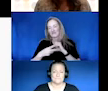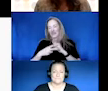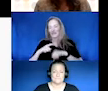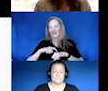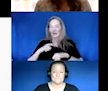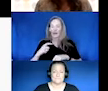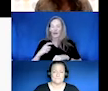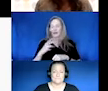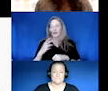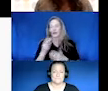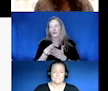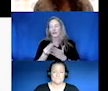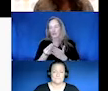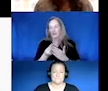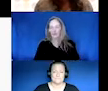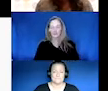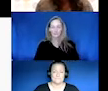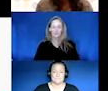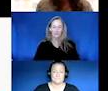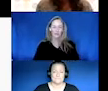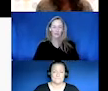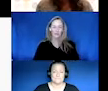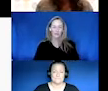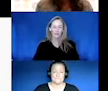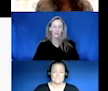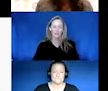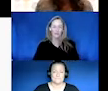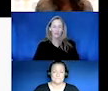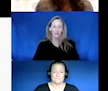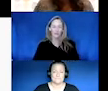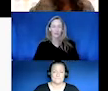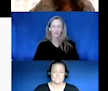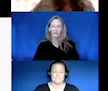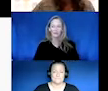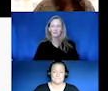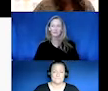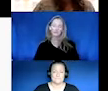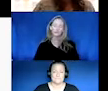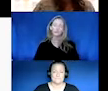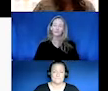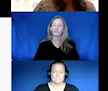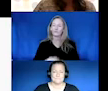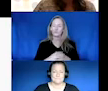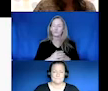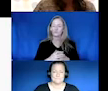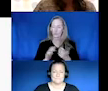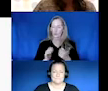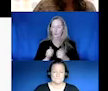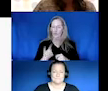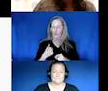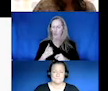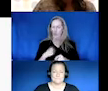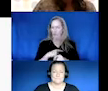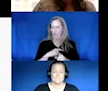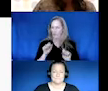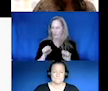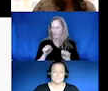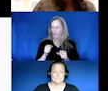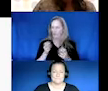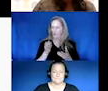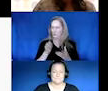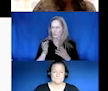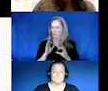So you might be asking, how was your health center able to serve families that might not